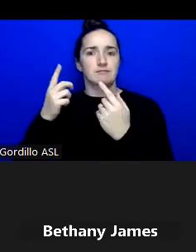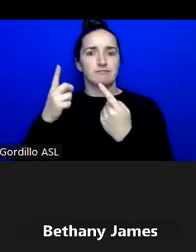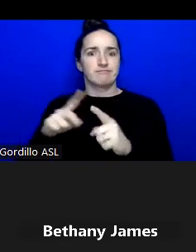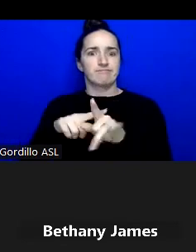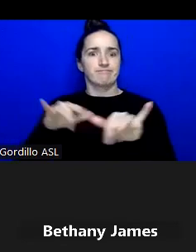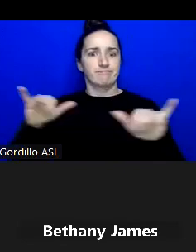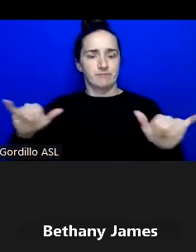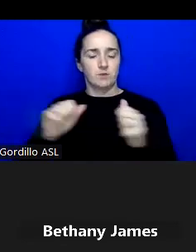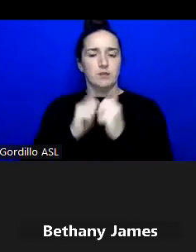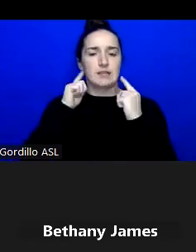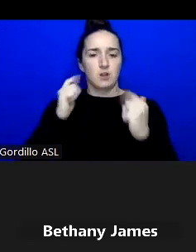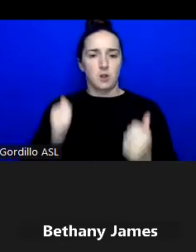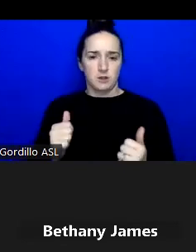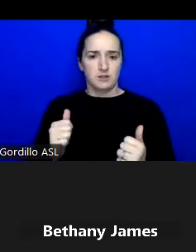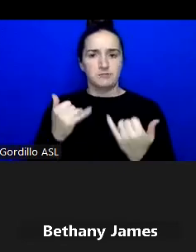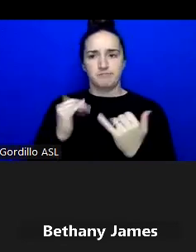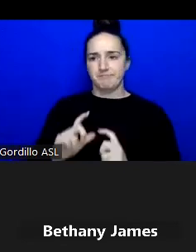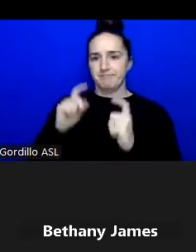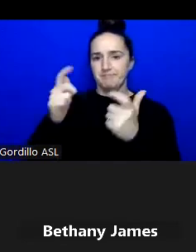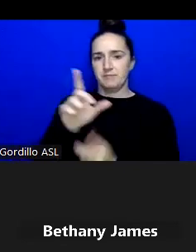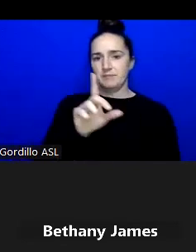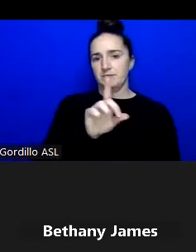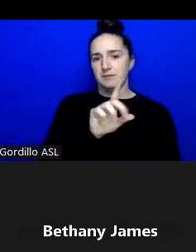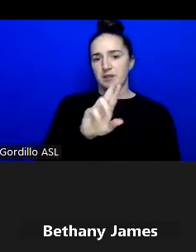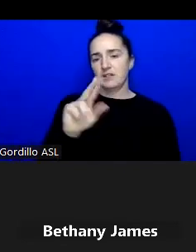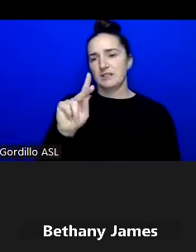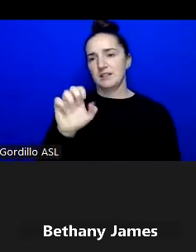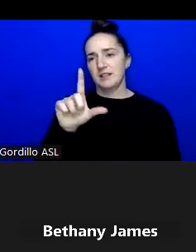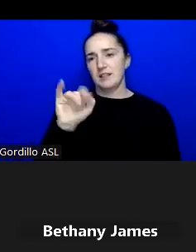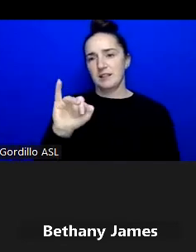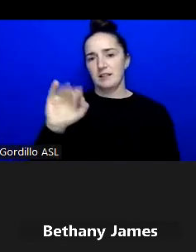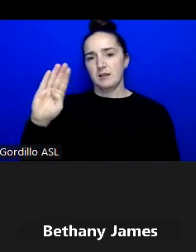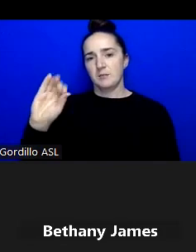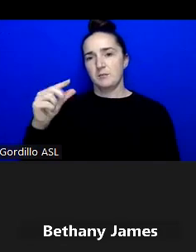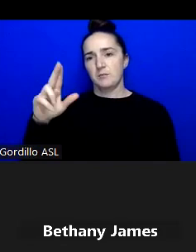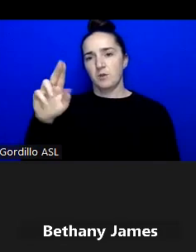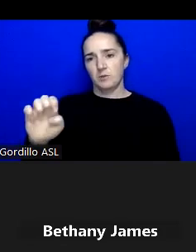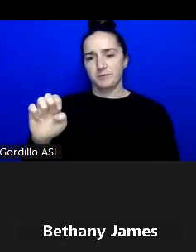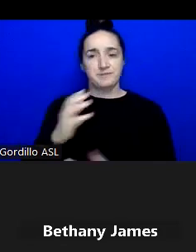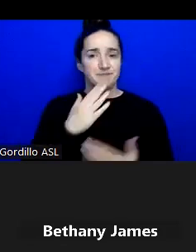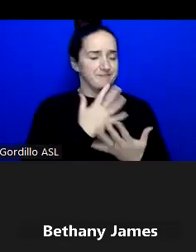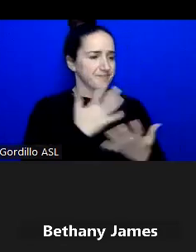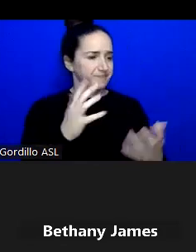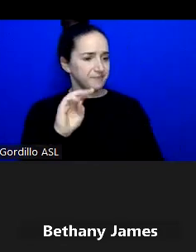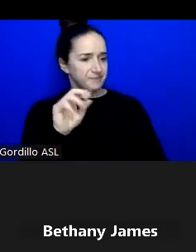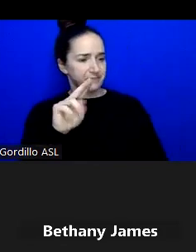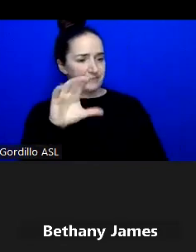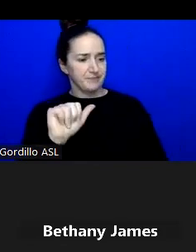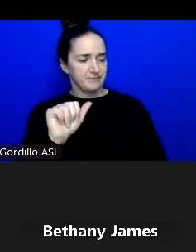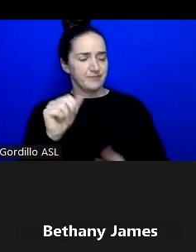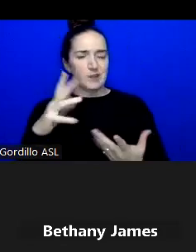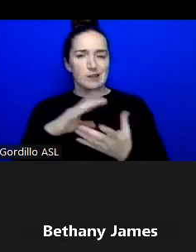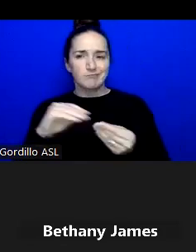presentation over to Dr. Kelly Bogue. Thank you so much. I appreciate it, Monica. So as she mentioned, I am